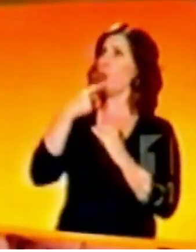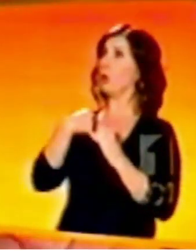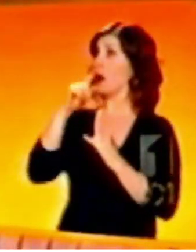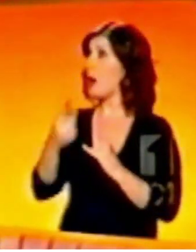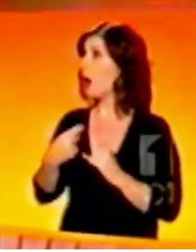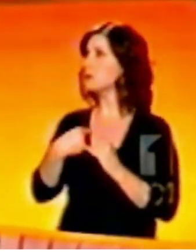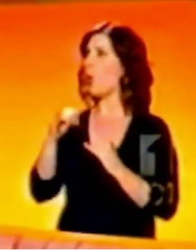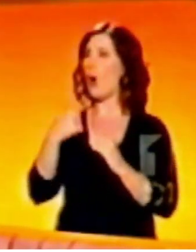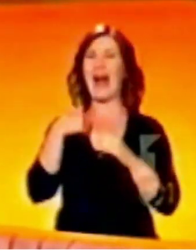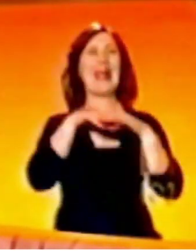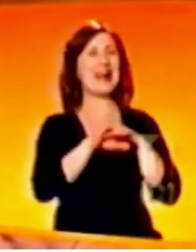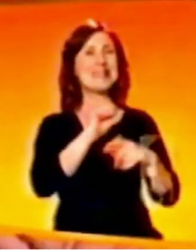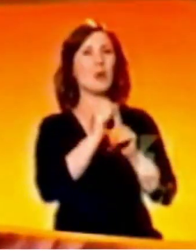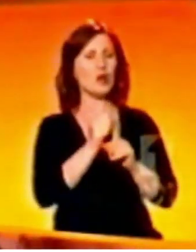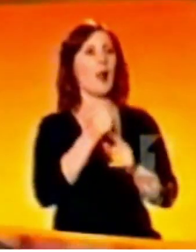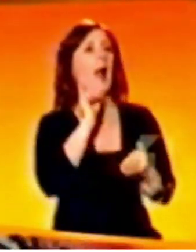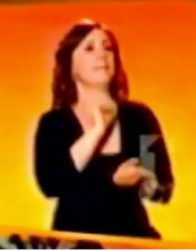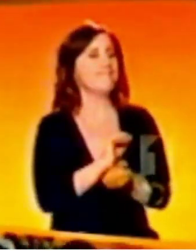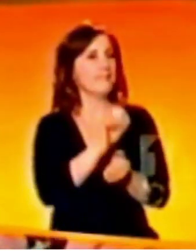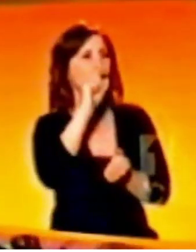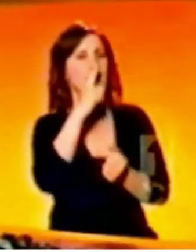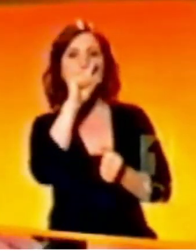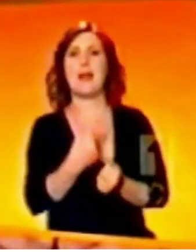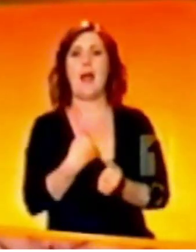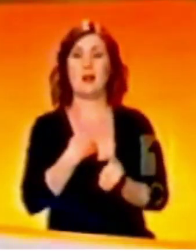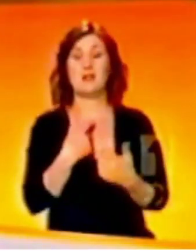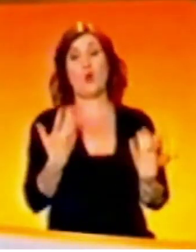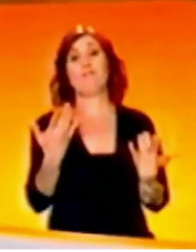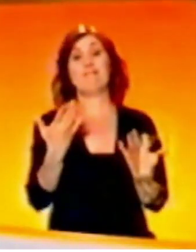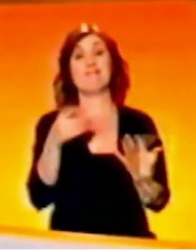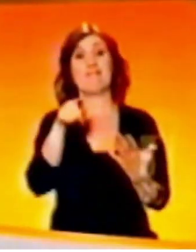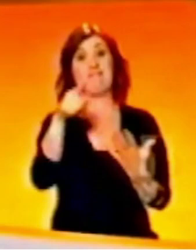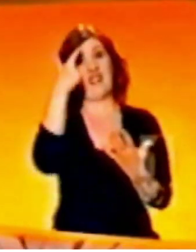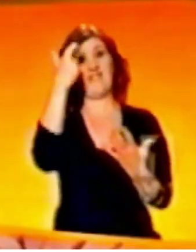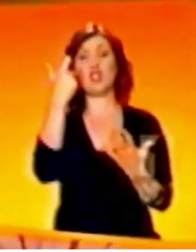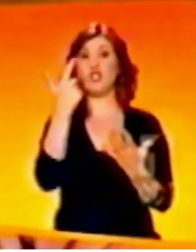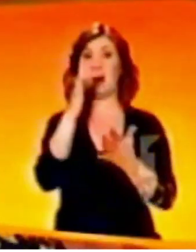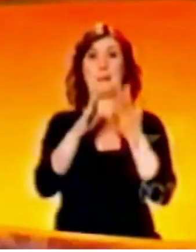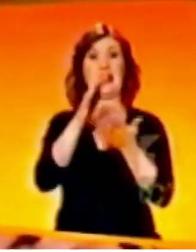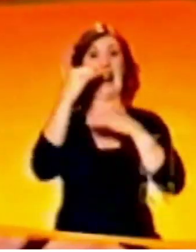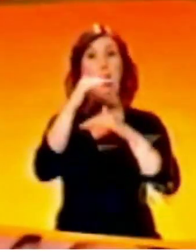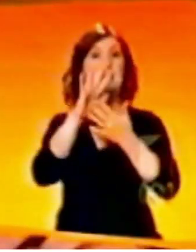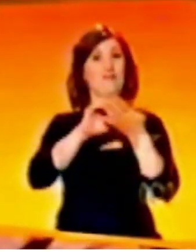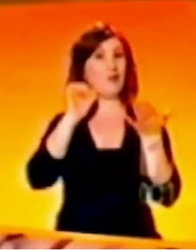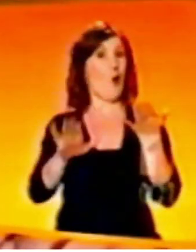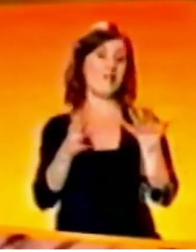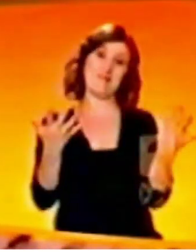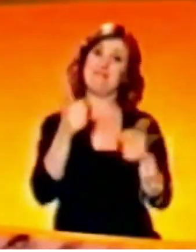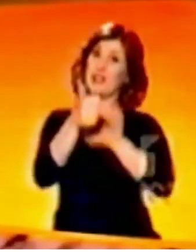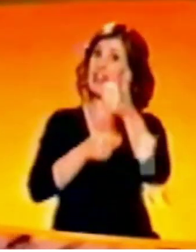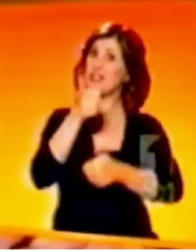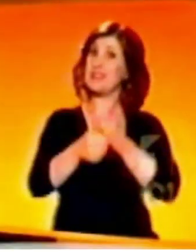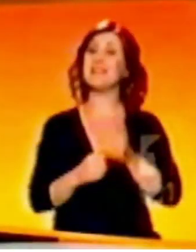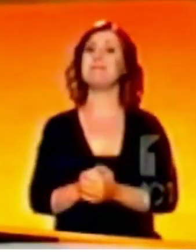do something or are put in a situation where physically they can't do it. I think that you've removed one of those limitations, so